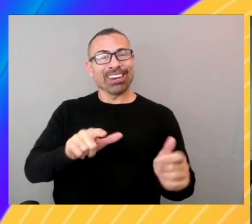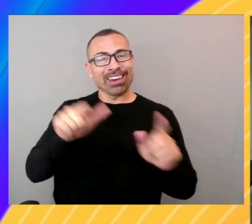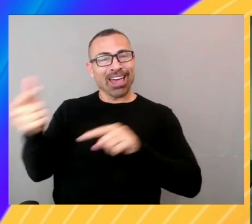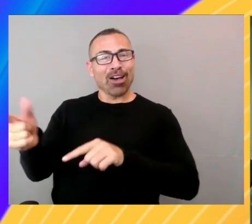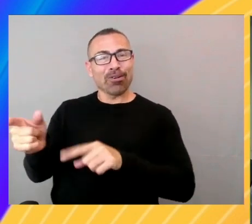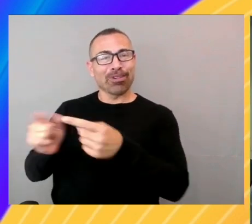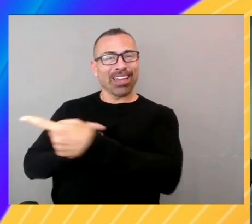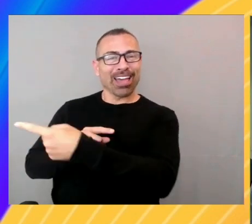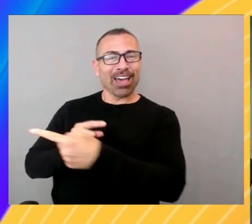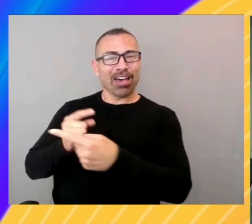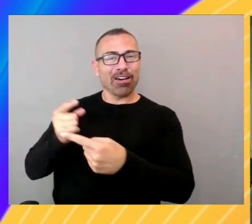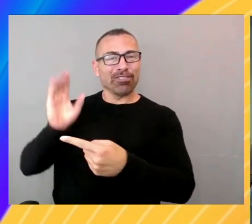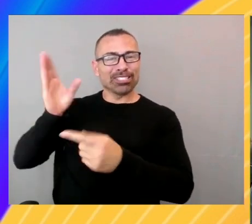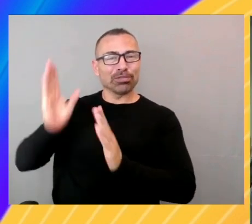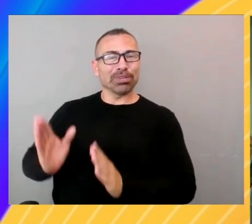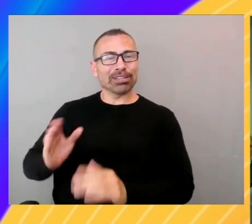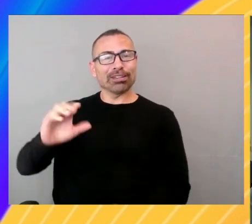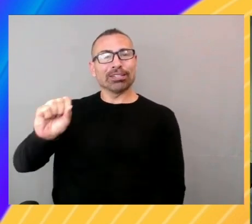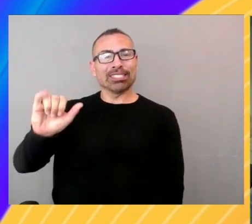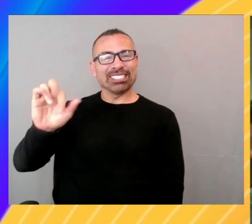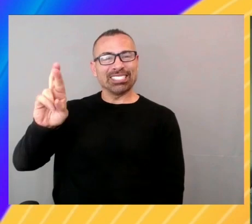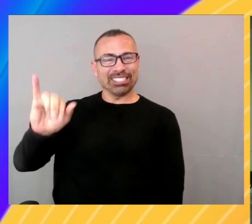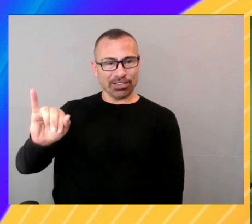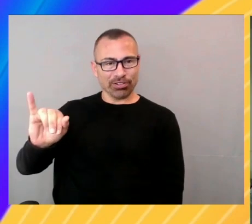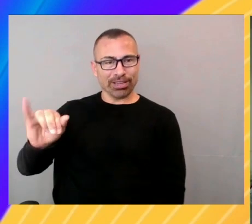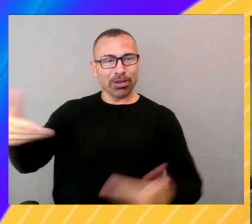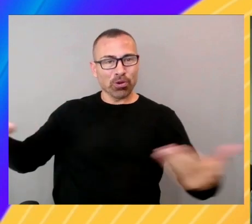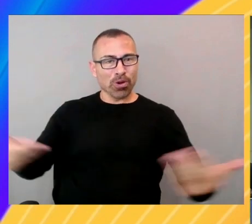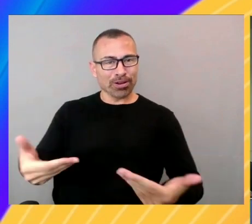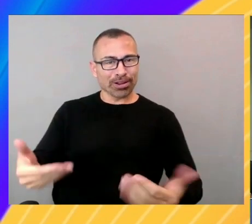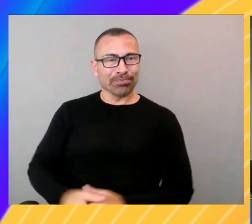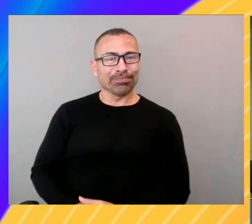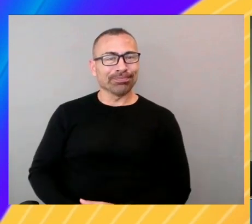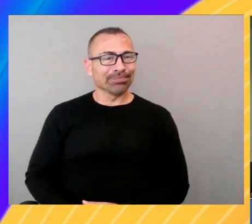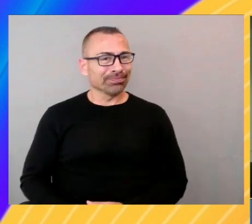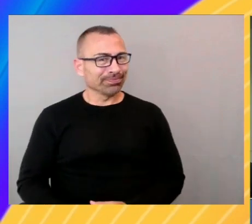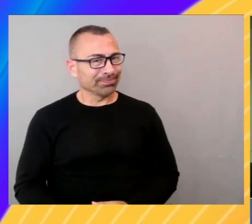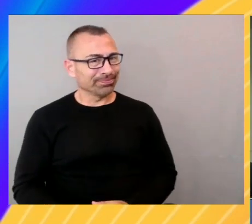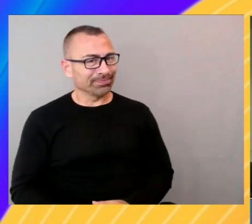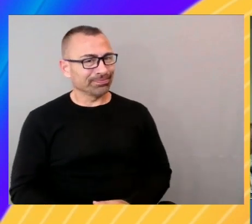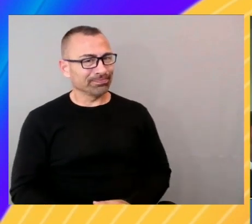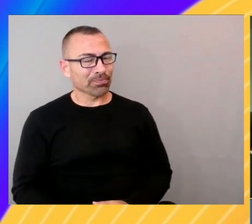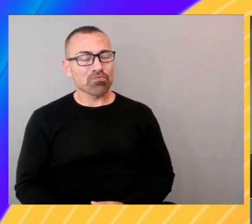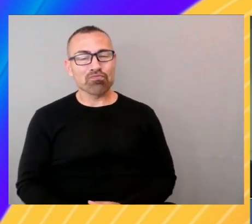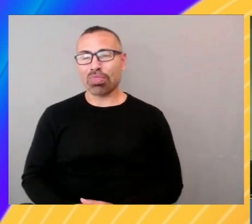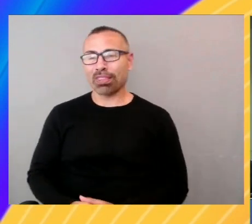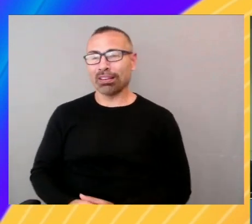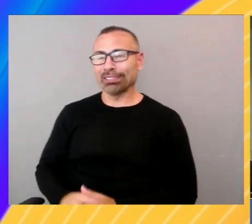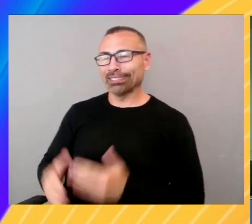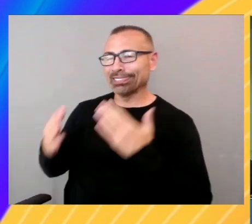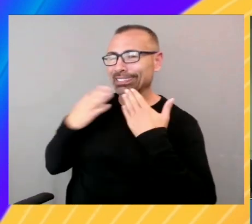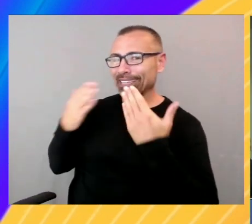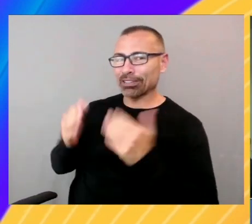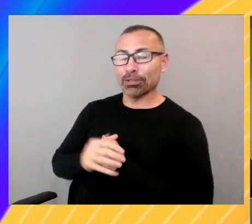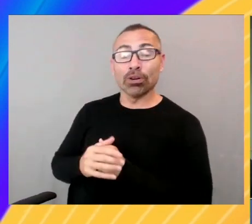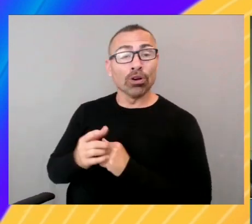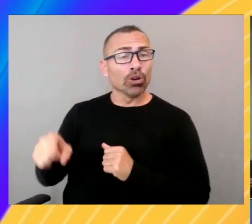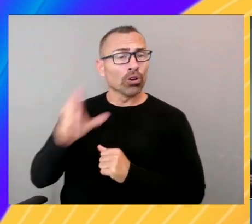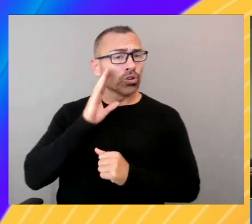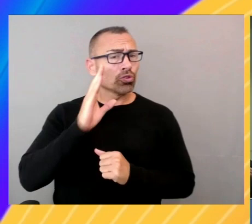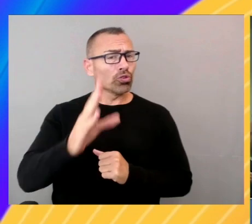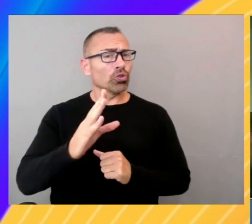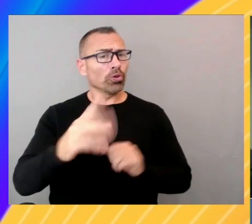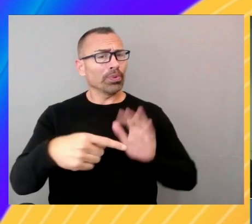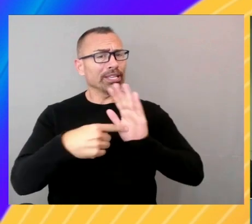show. Thank you. Now, I understand you're going to be demoing Amazon DevOps Guru for us, and how